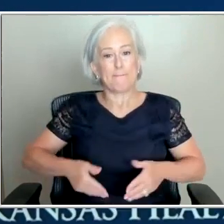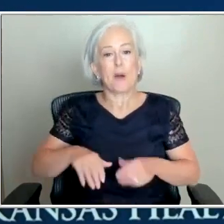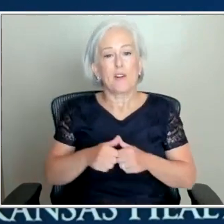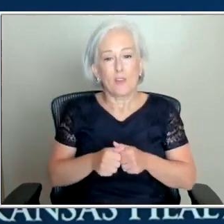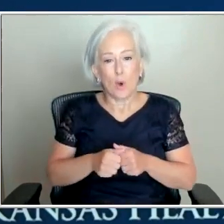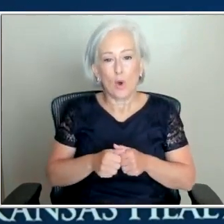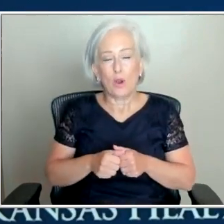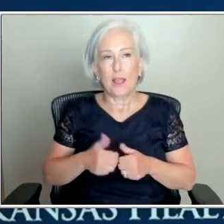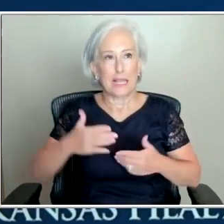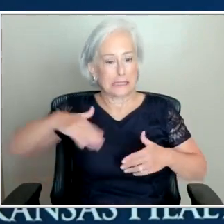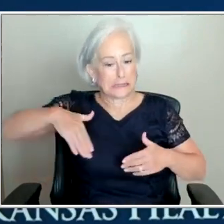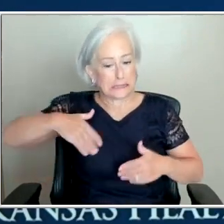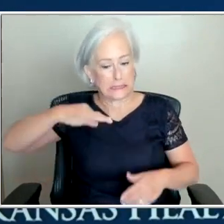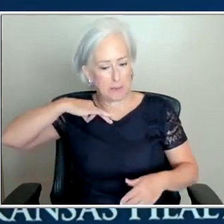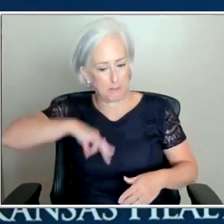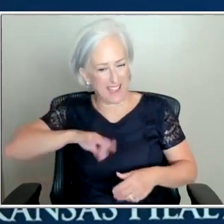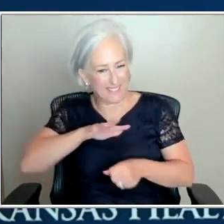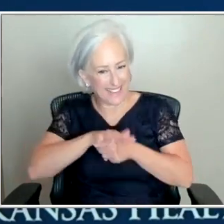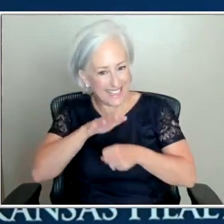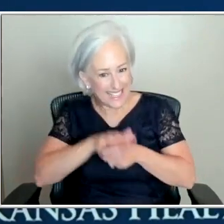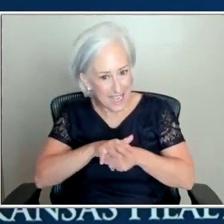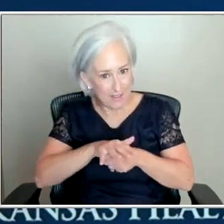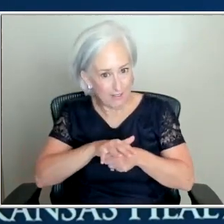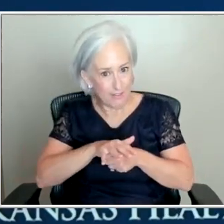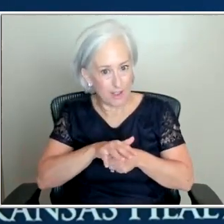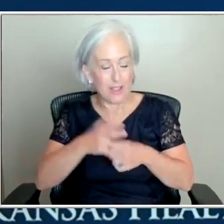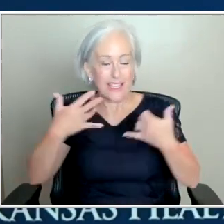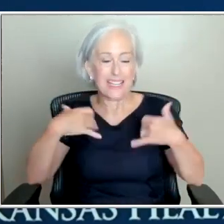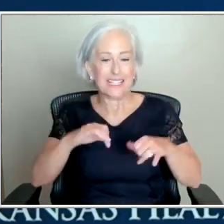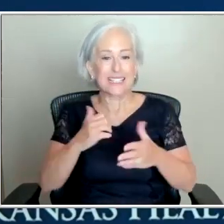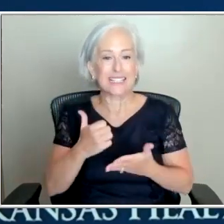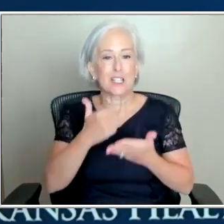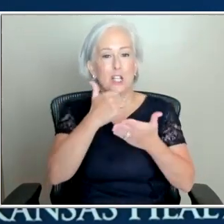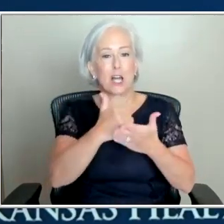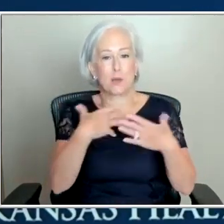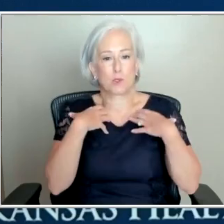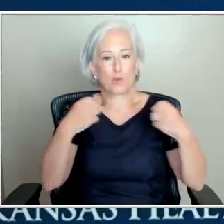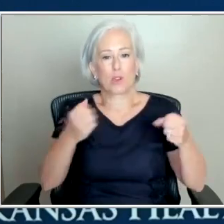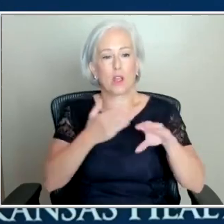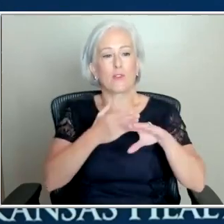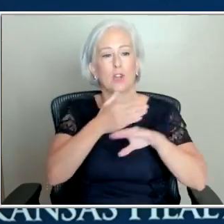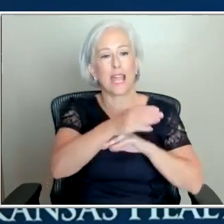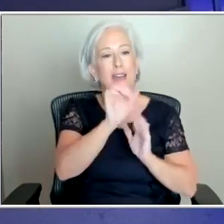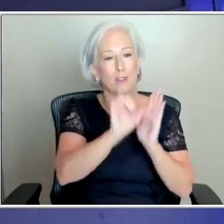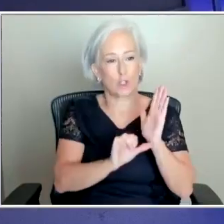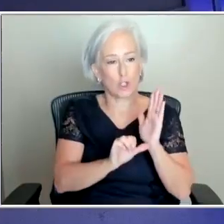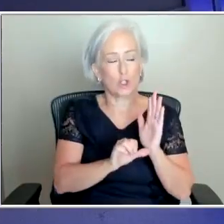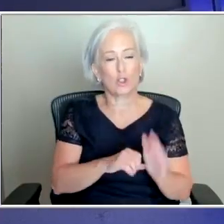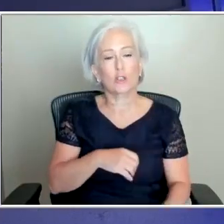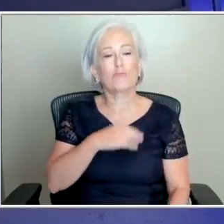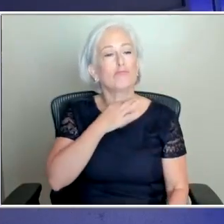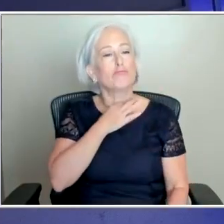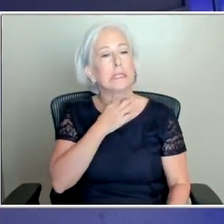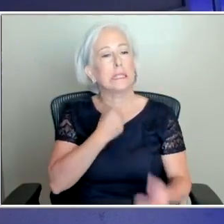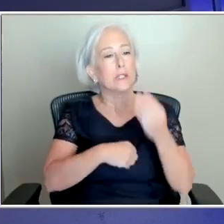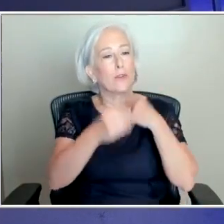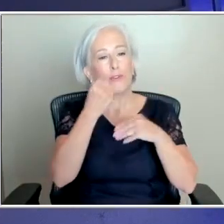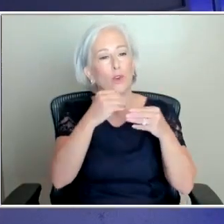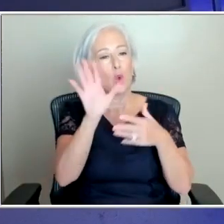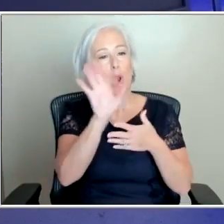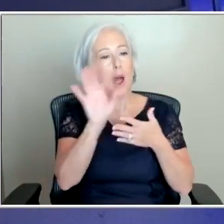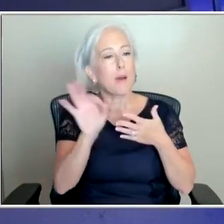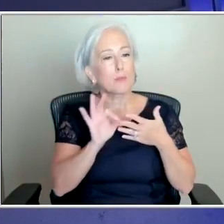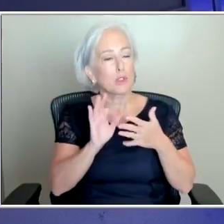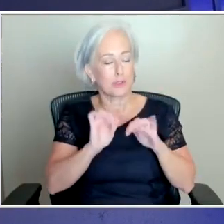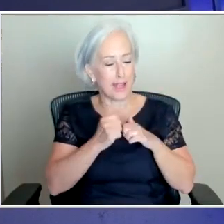you were hoping for, that is still going to help your recovery after surgery. What about diet? How does diet play a part in our pelvic